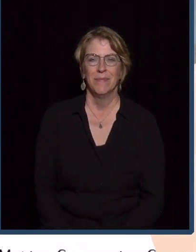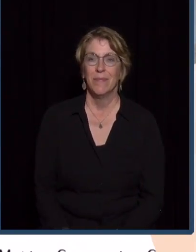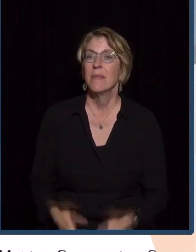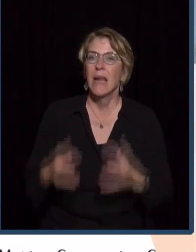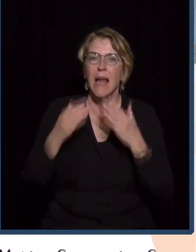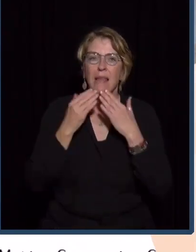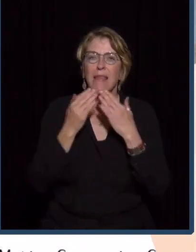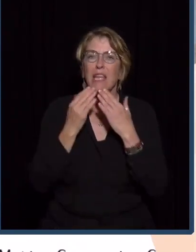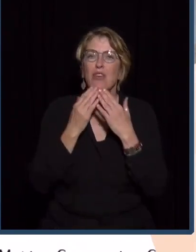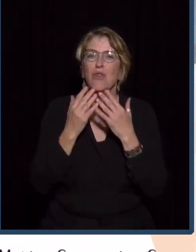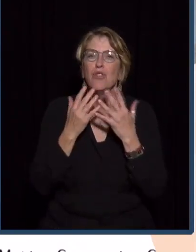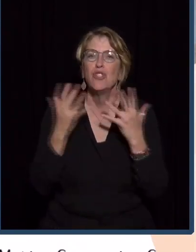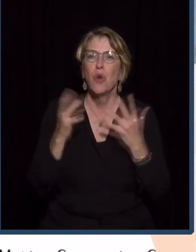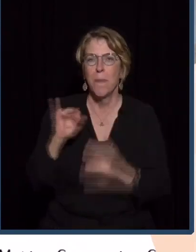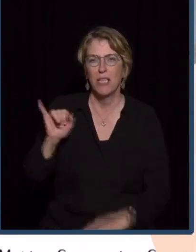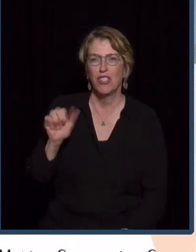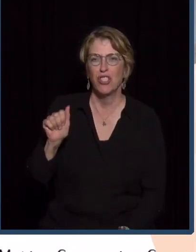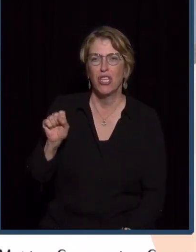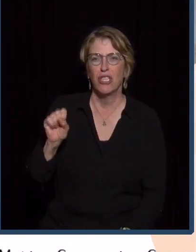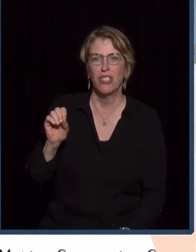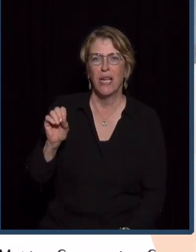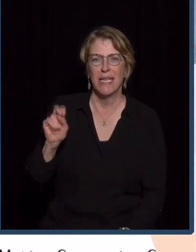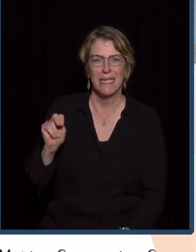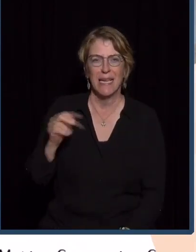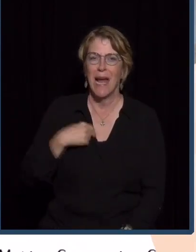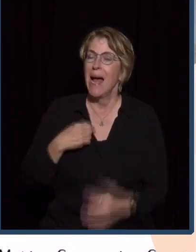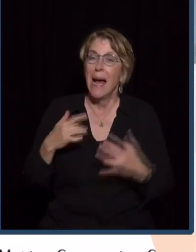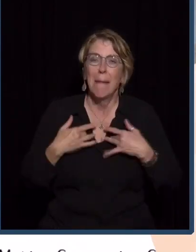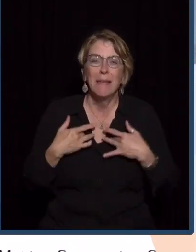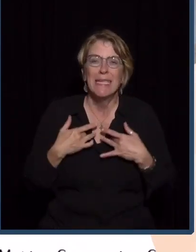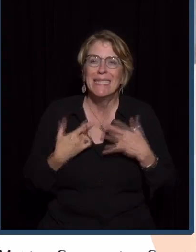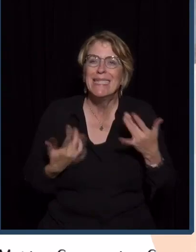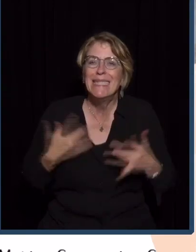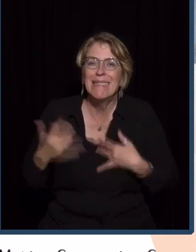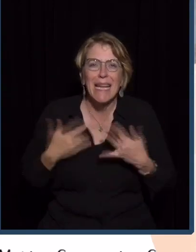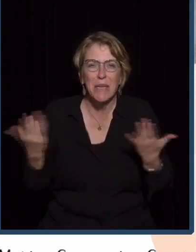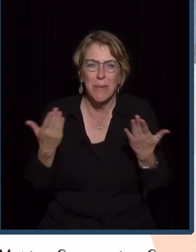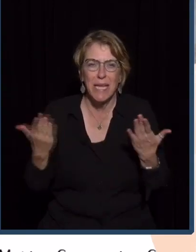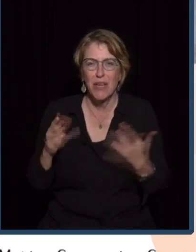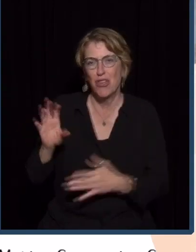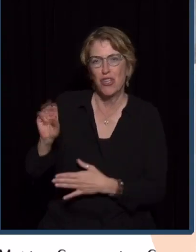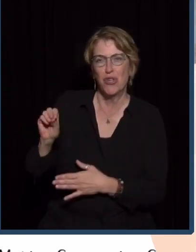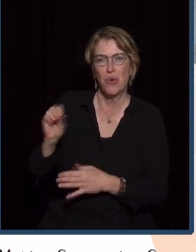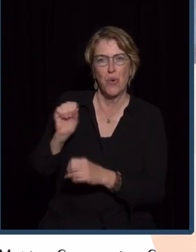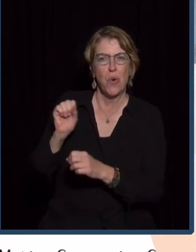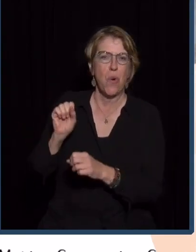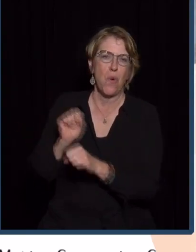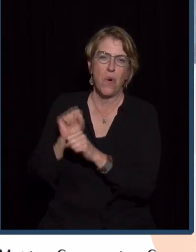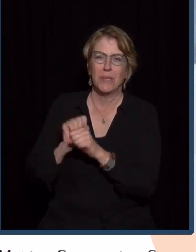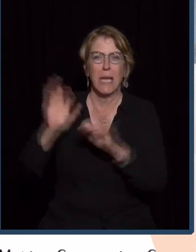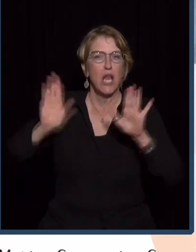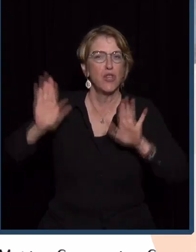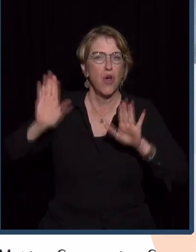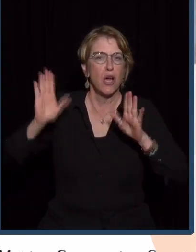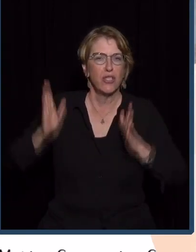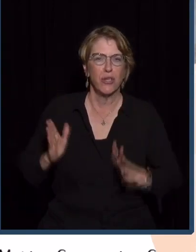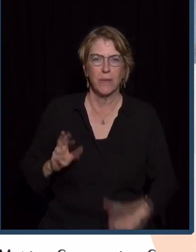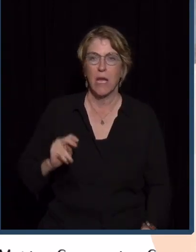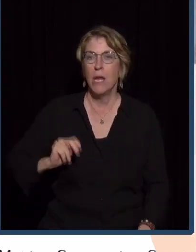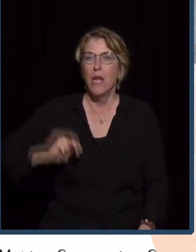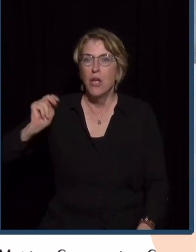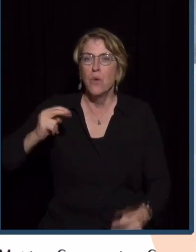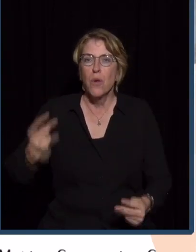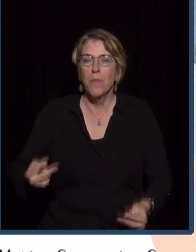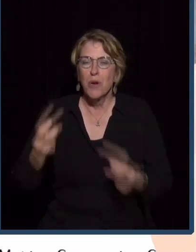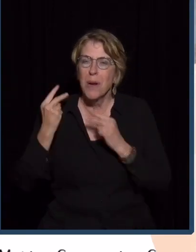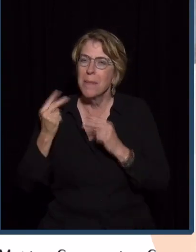Thank you so much, Jason. I am so excited to be here as your co-host and auctioneer tonight. North Memorial Health holds a